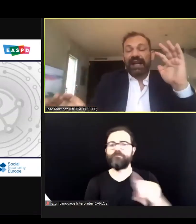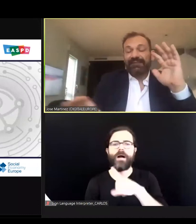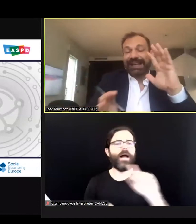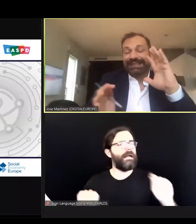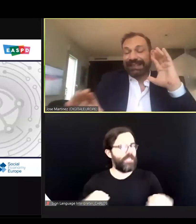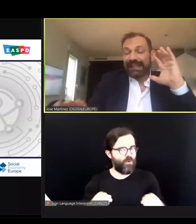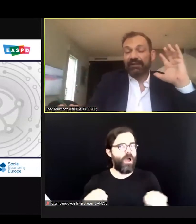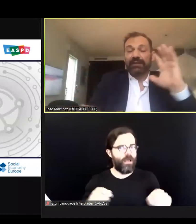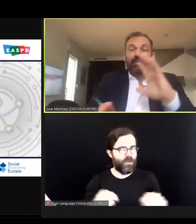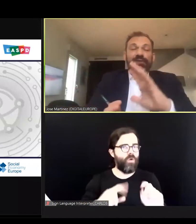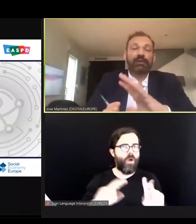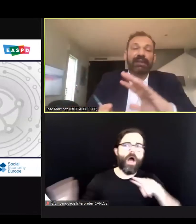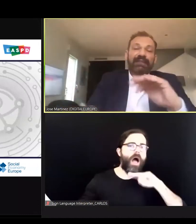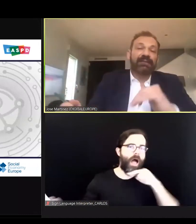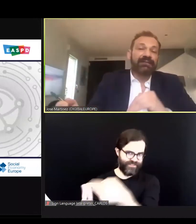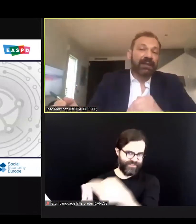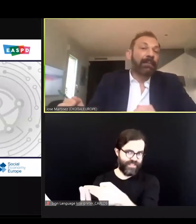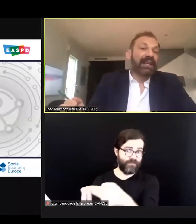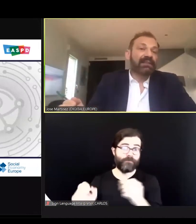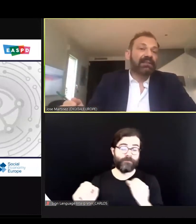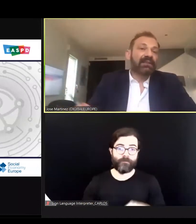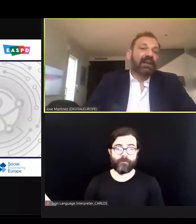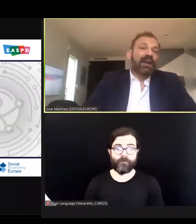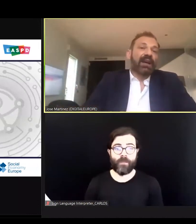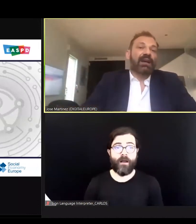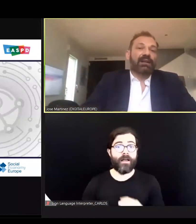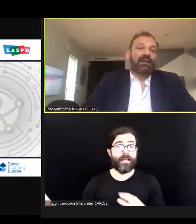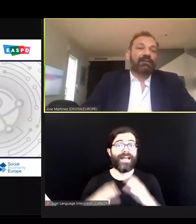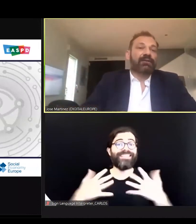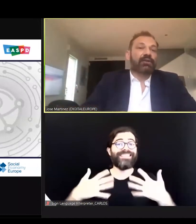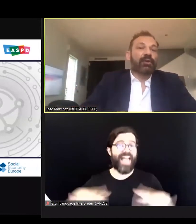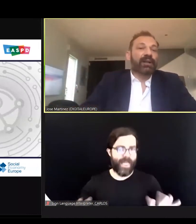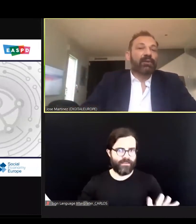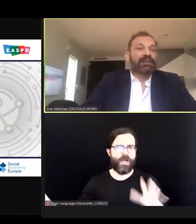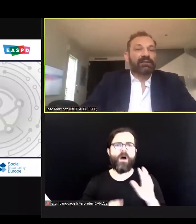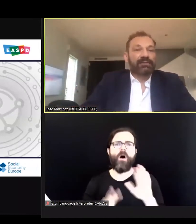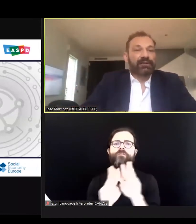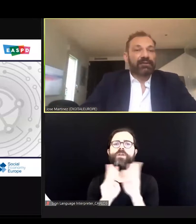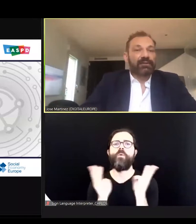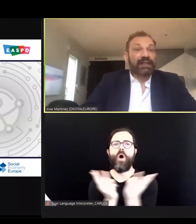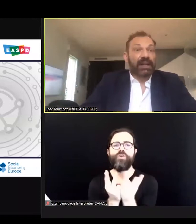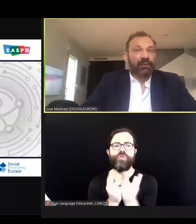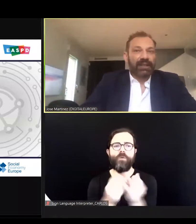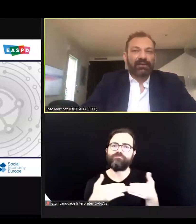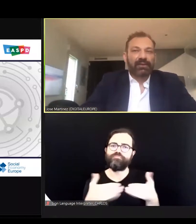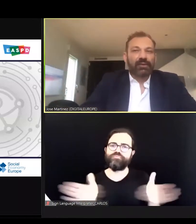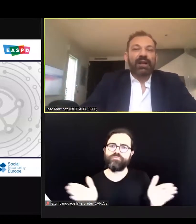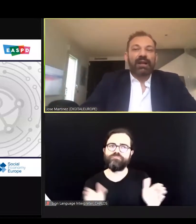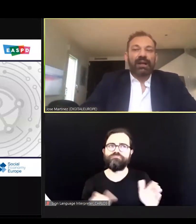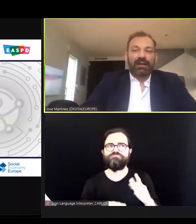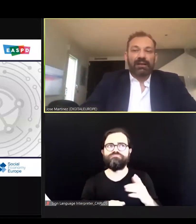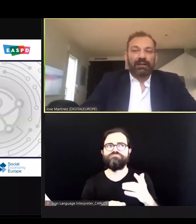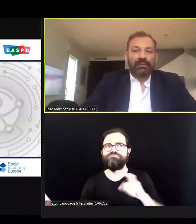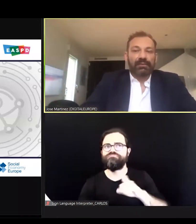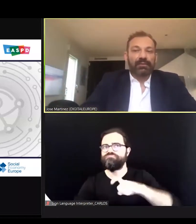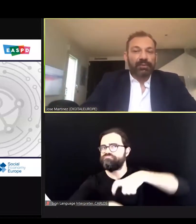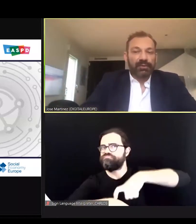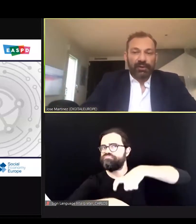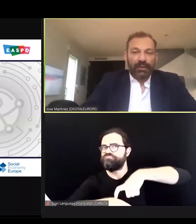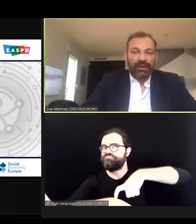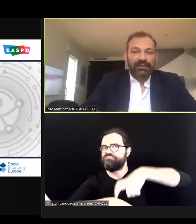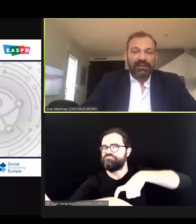have at the end of the workshop, like 15 minutes for open questions from the audience. So you